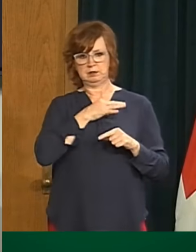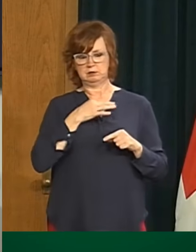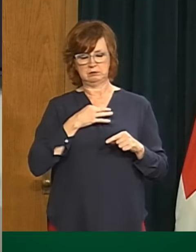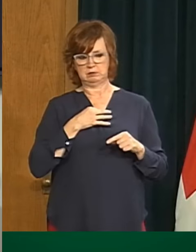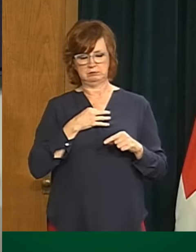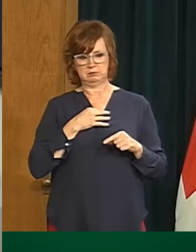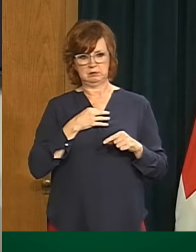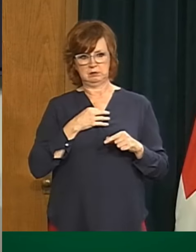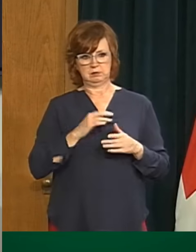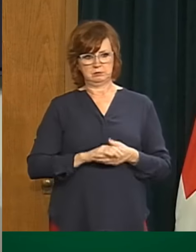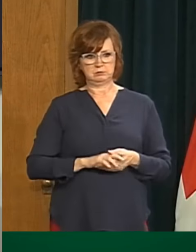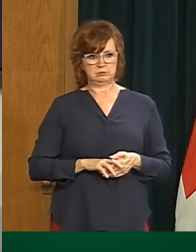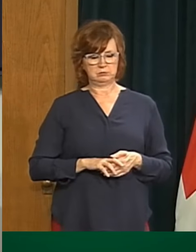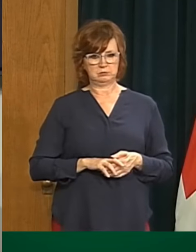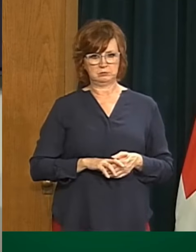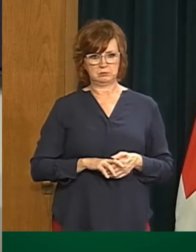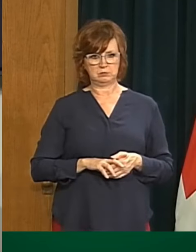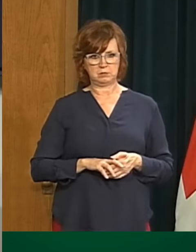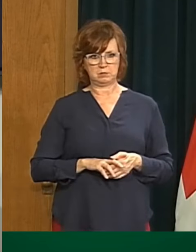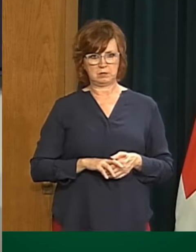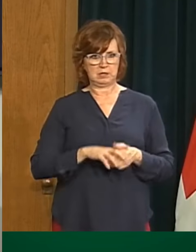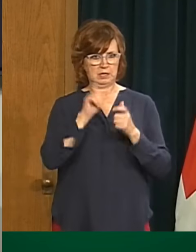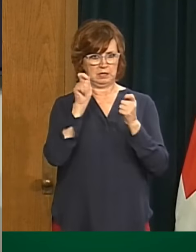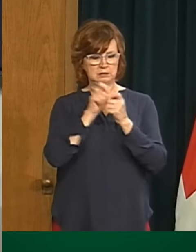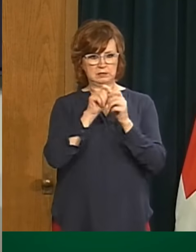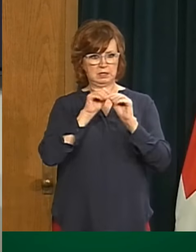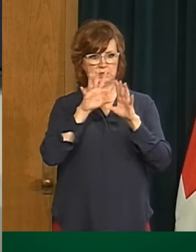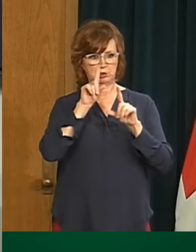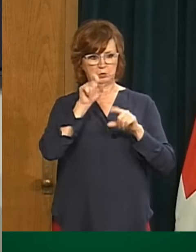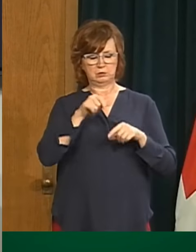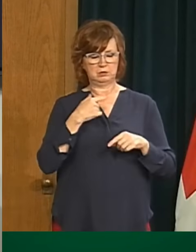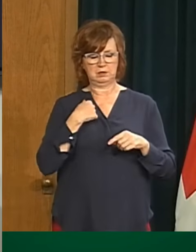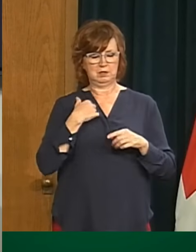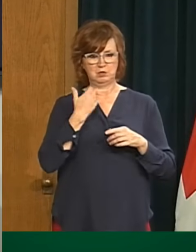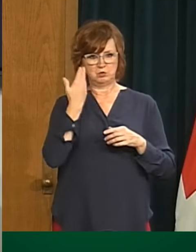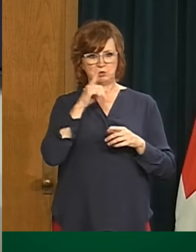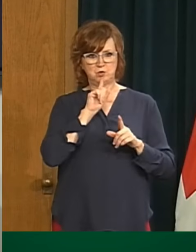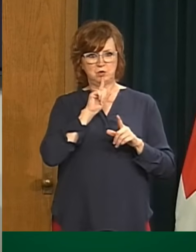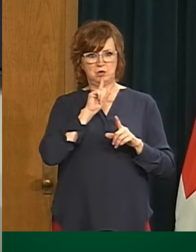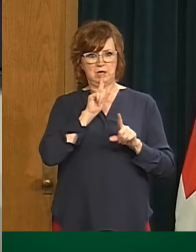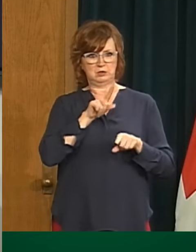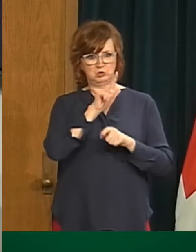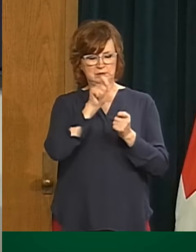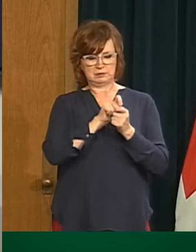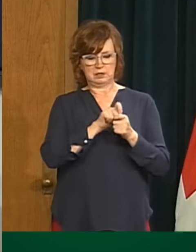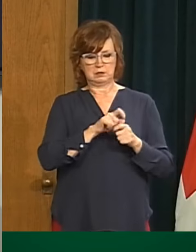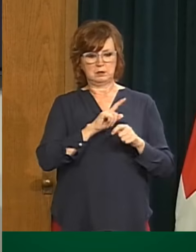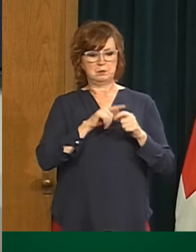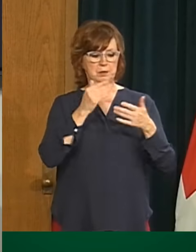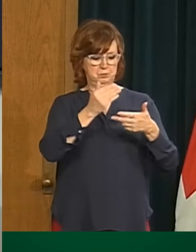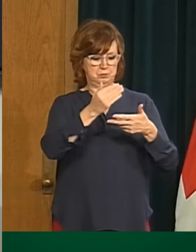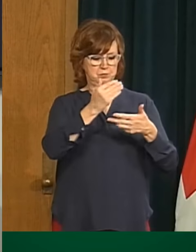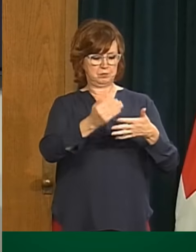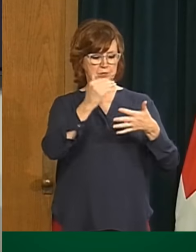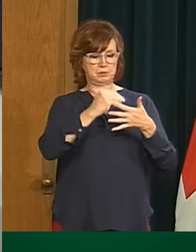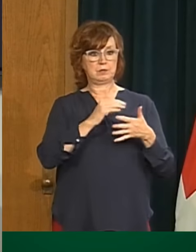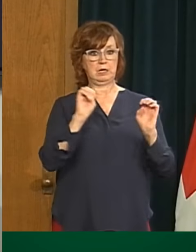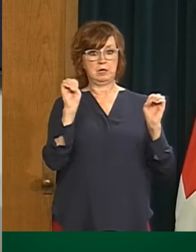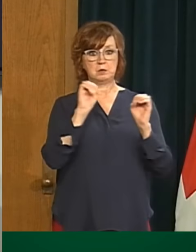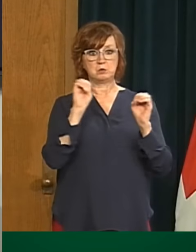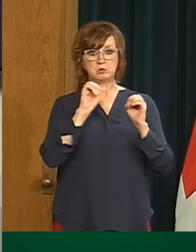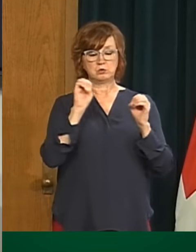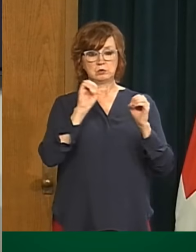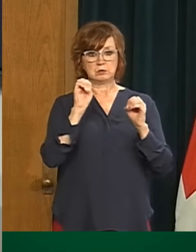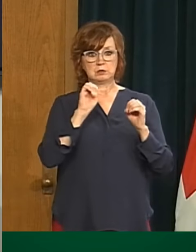to answer with some more clarity for some of your questions. We do know that emergency services